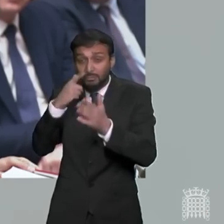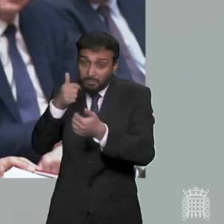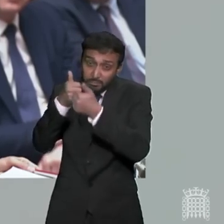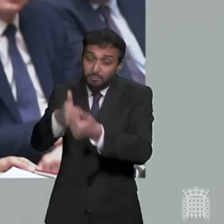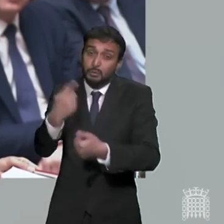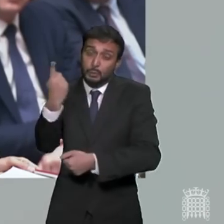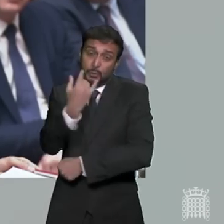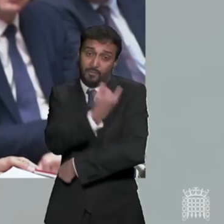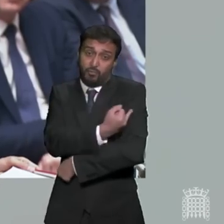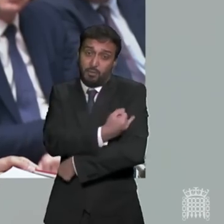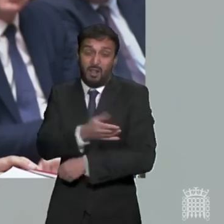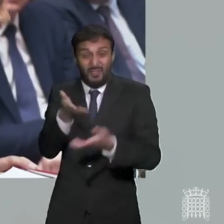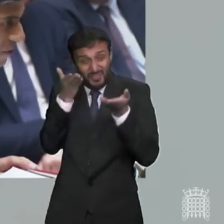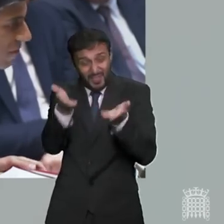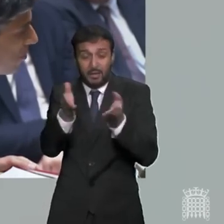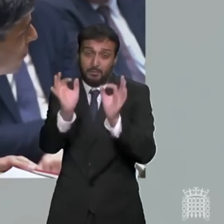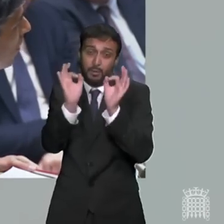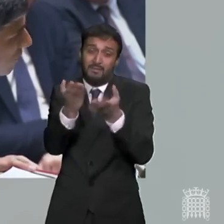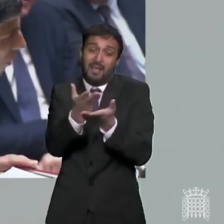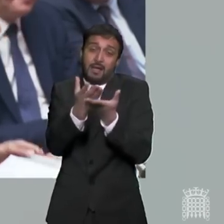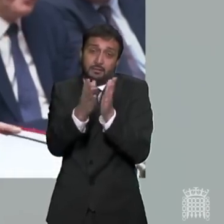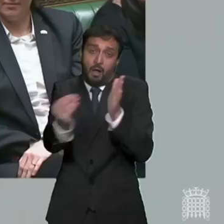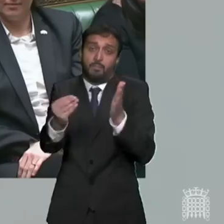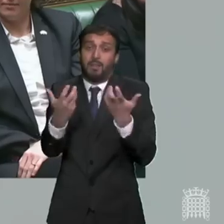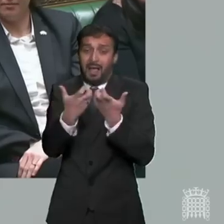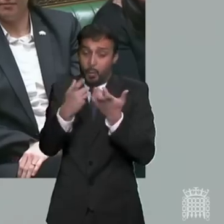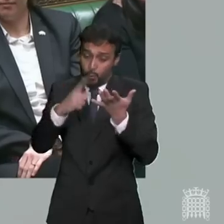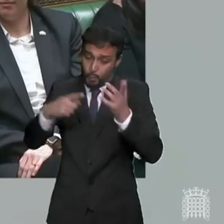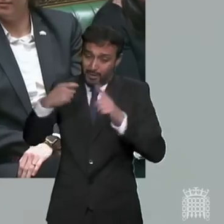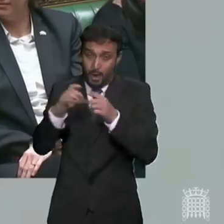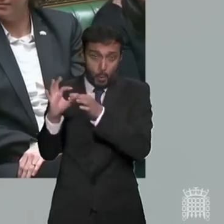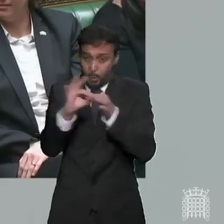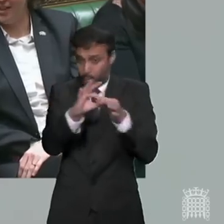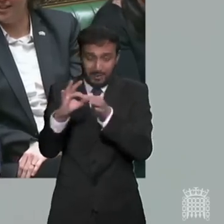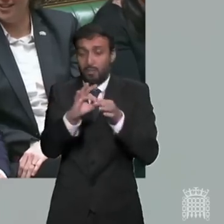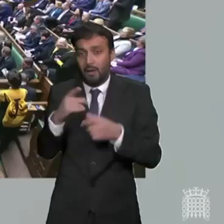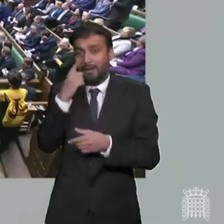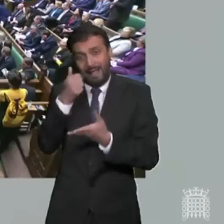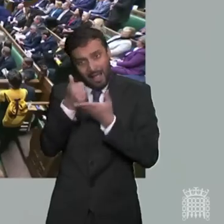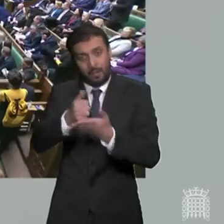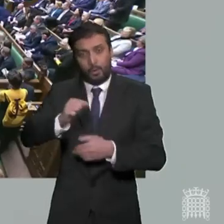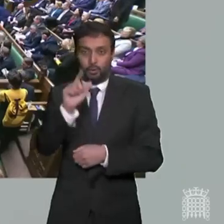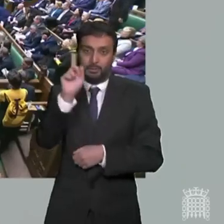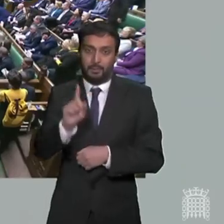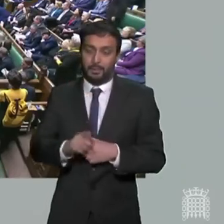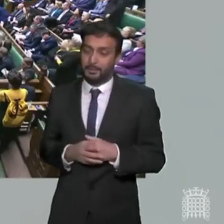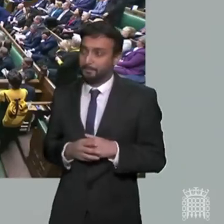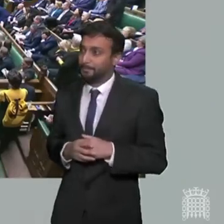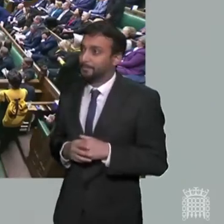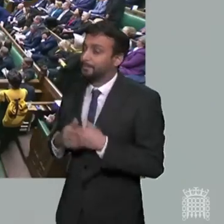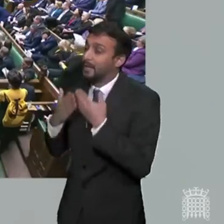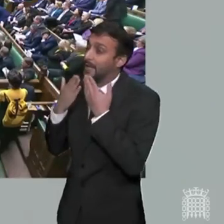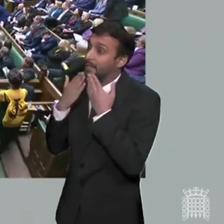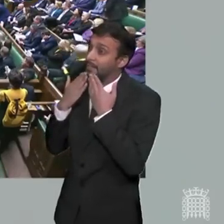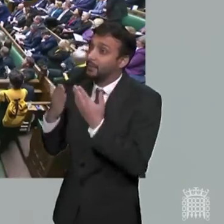the United Kingdom and the Union delivering for people in Scotland. David Boris. Thank you, Mr. Speaker. Mr. Speaker, the Eden